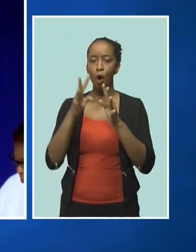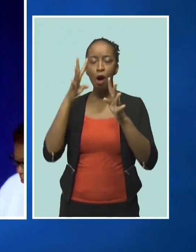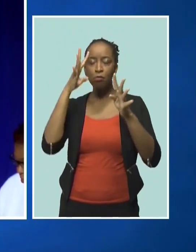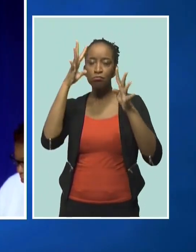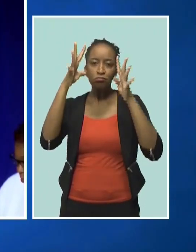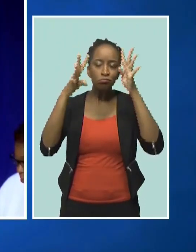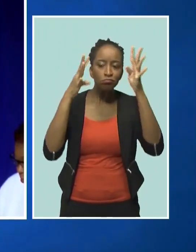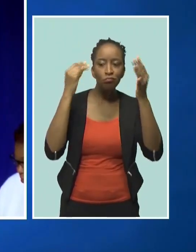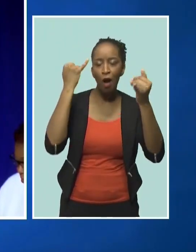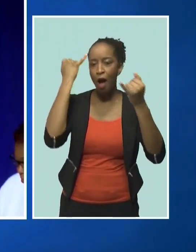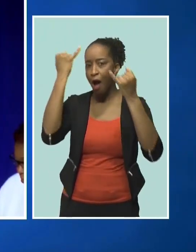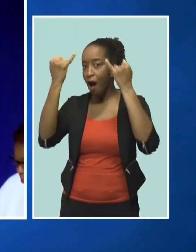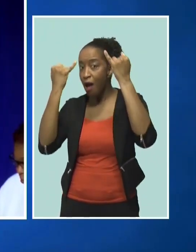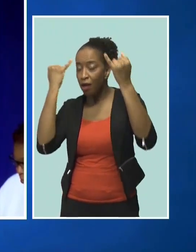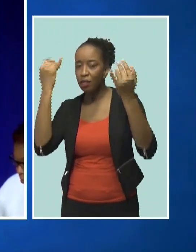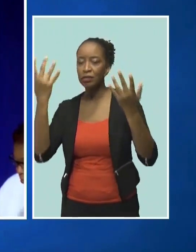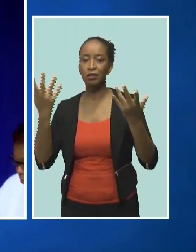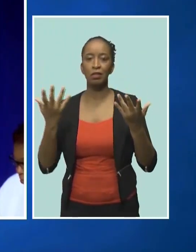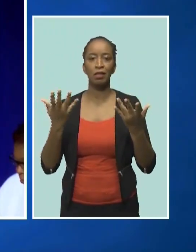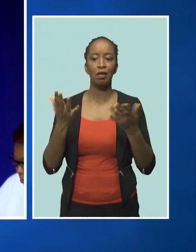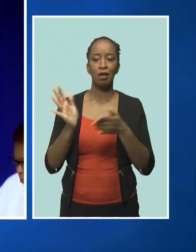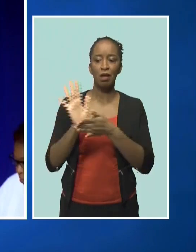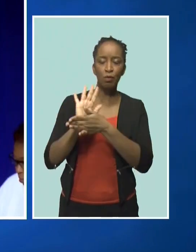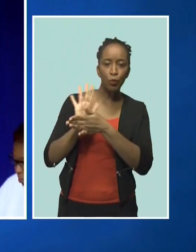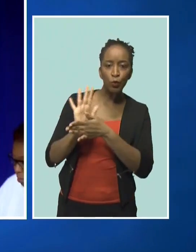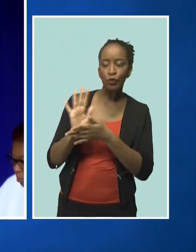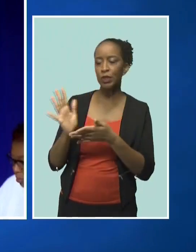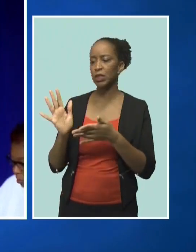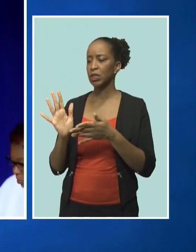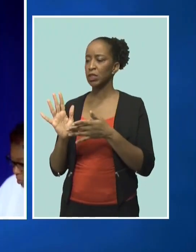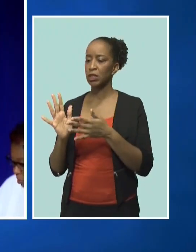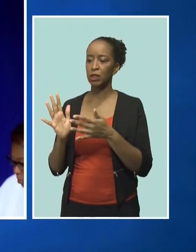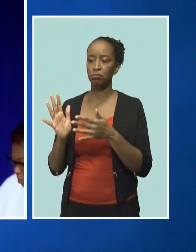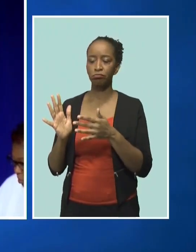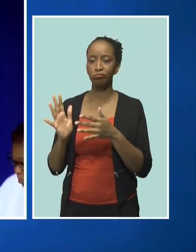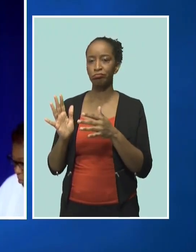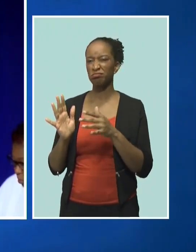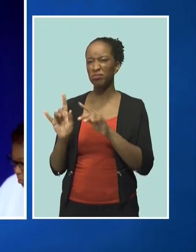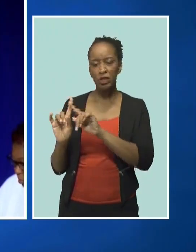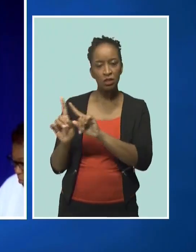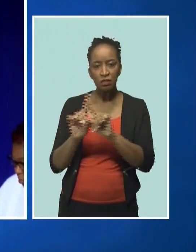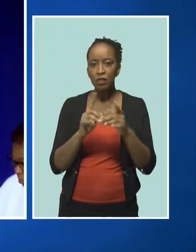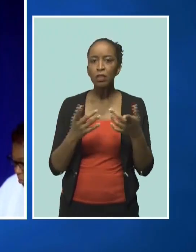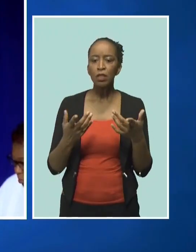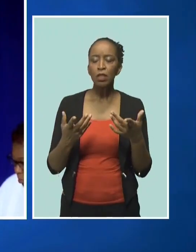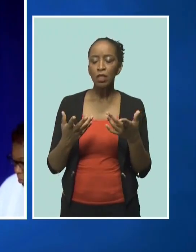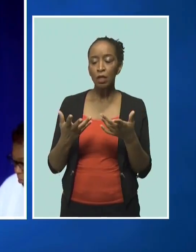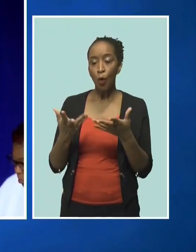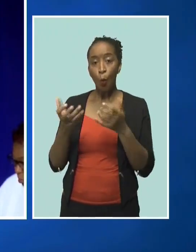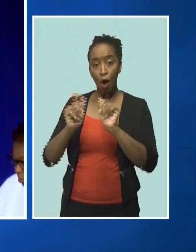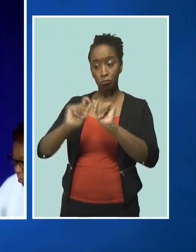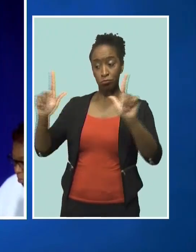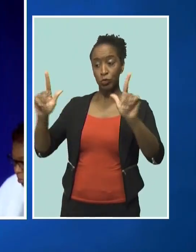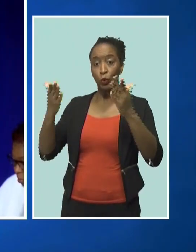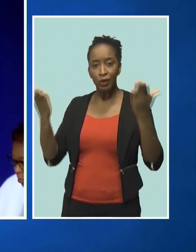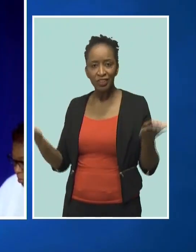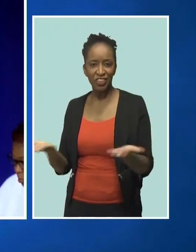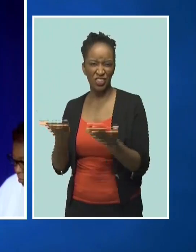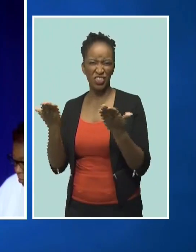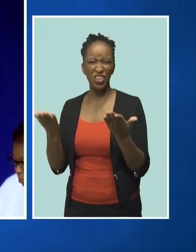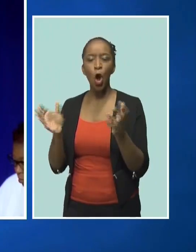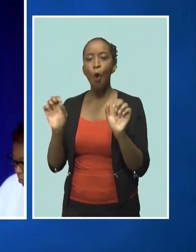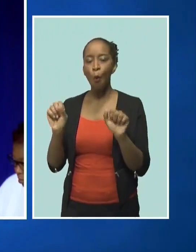screened locally. Yes, the ultimate goal is to get it exported and potentially, because we do a